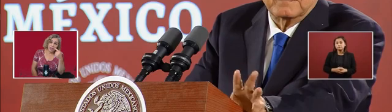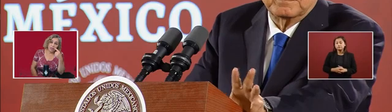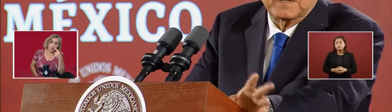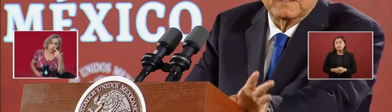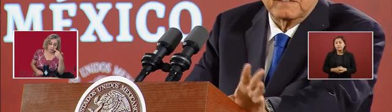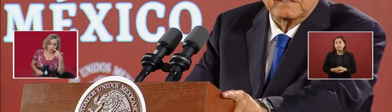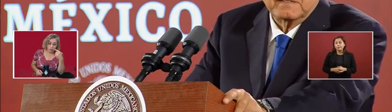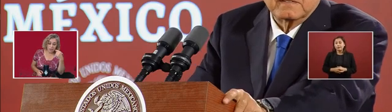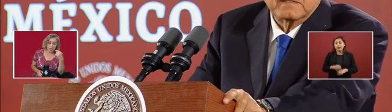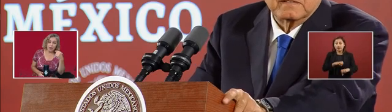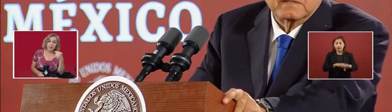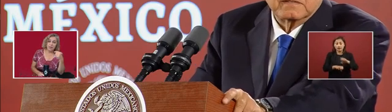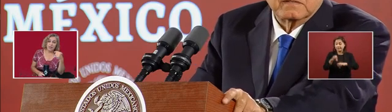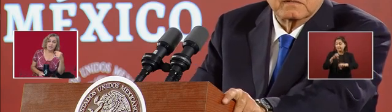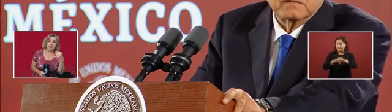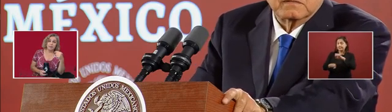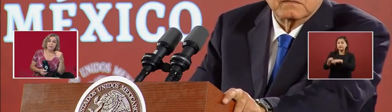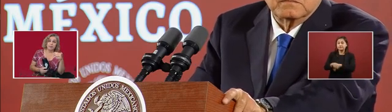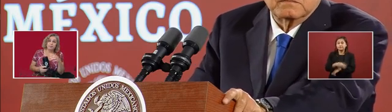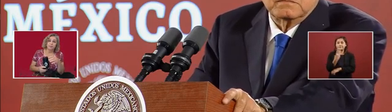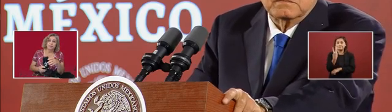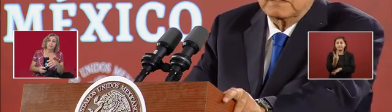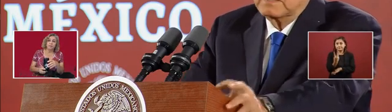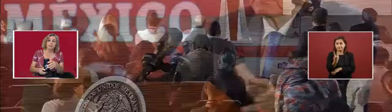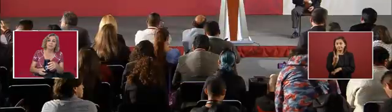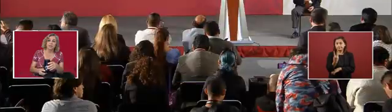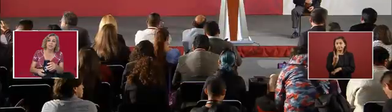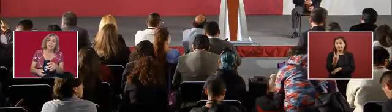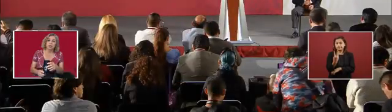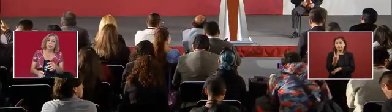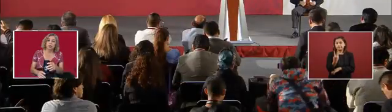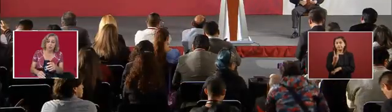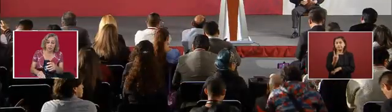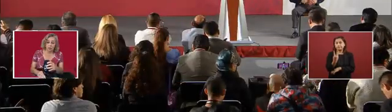integral person that will listen